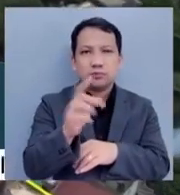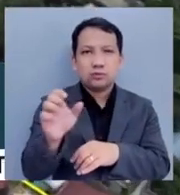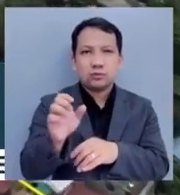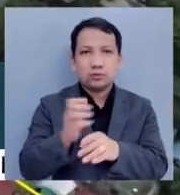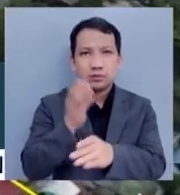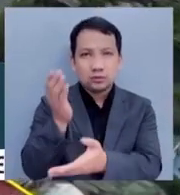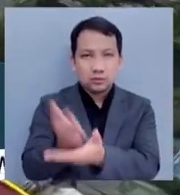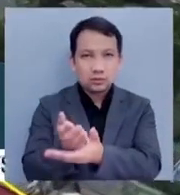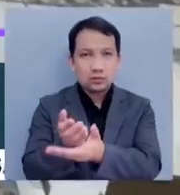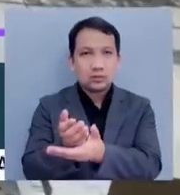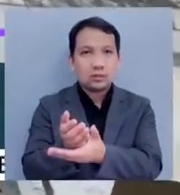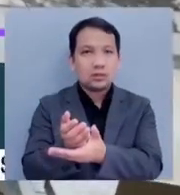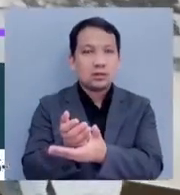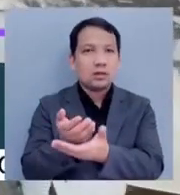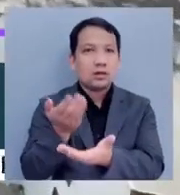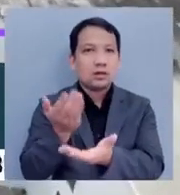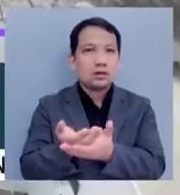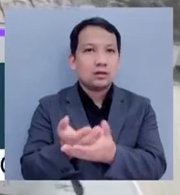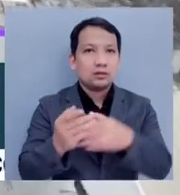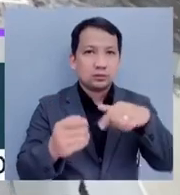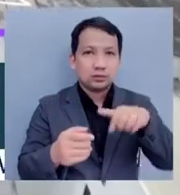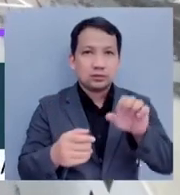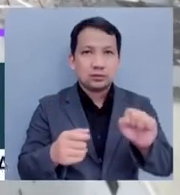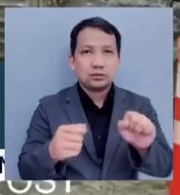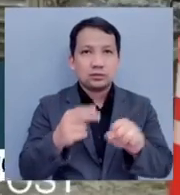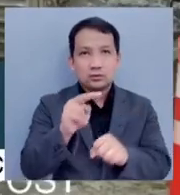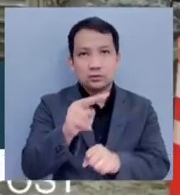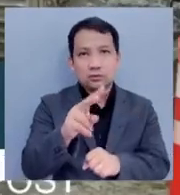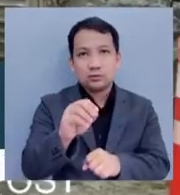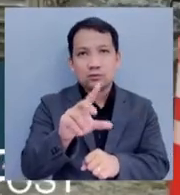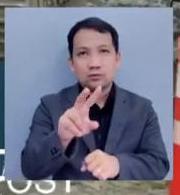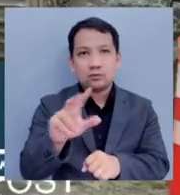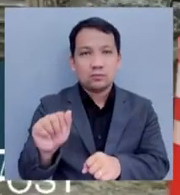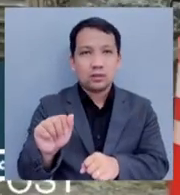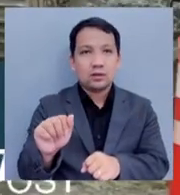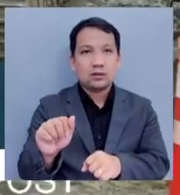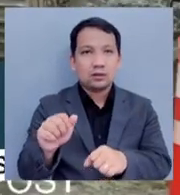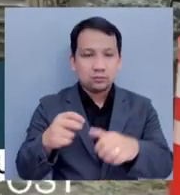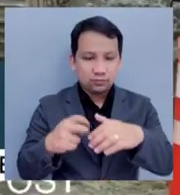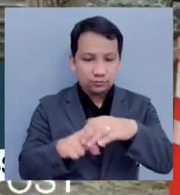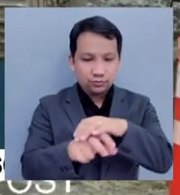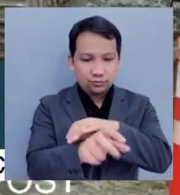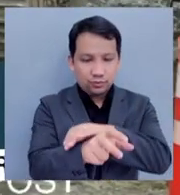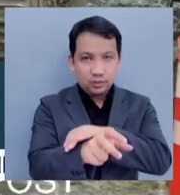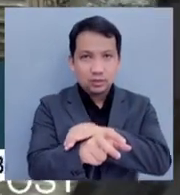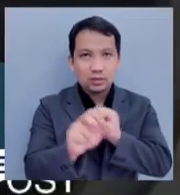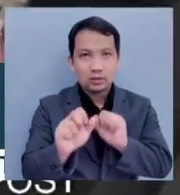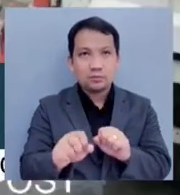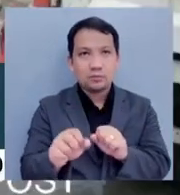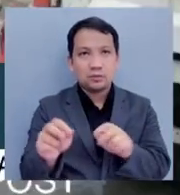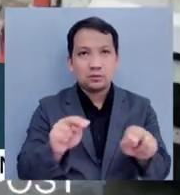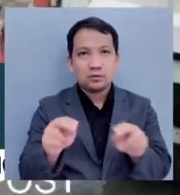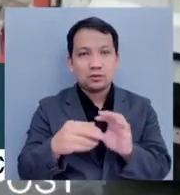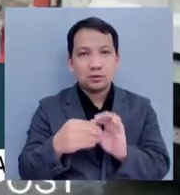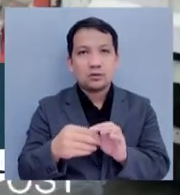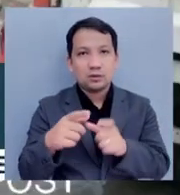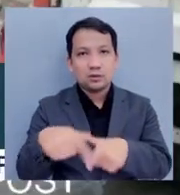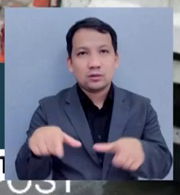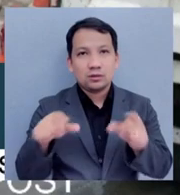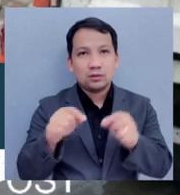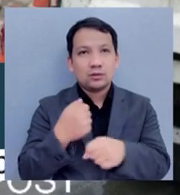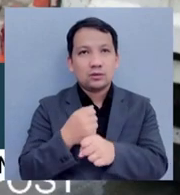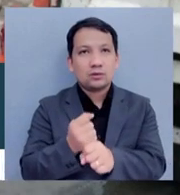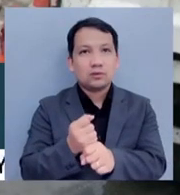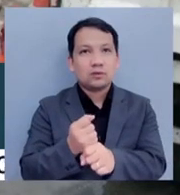the next station, Quirino Station in Novaliches. The tunnel boring machine, also manufactured in Japan, will lay